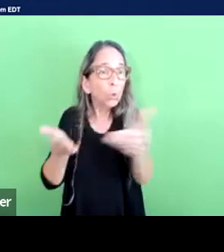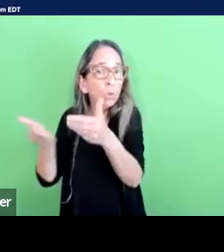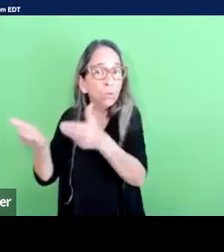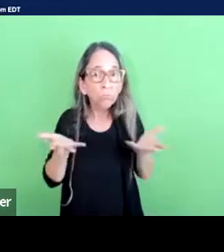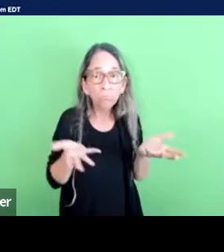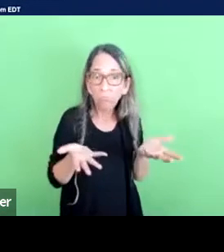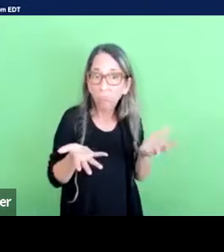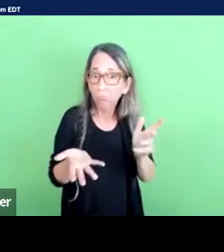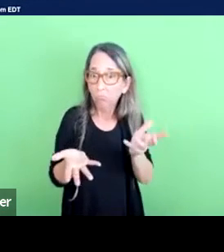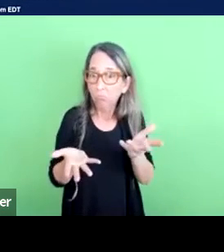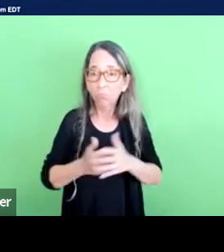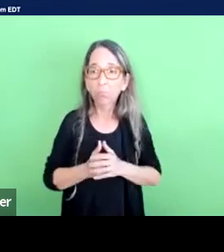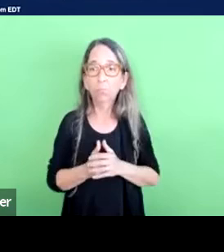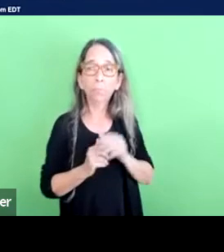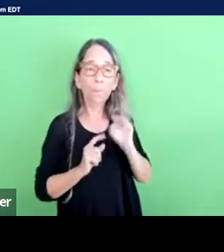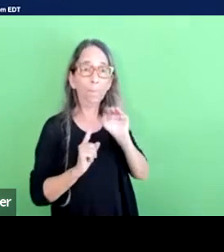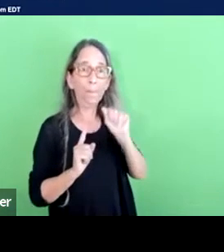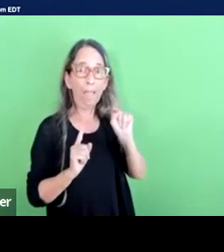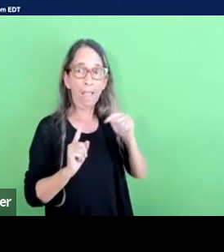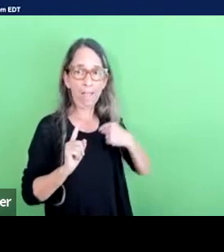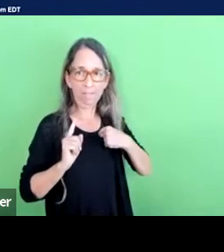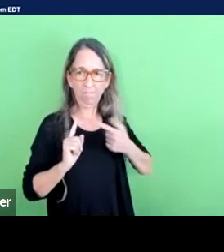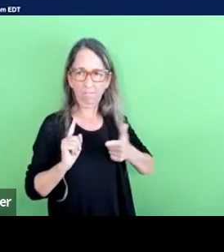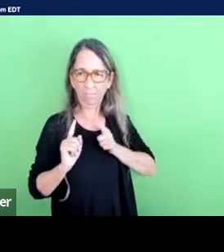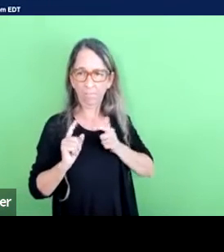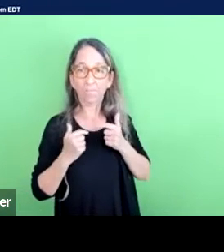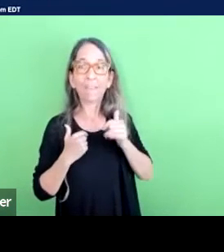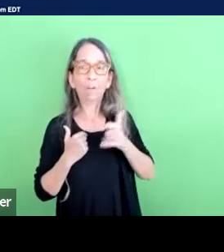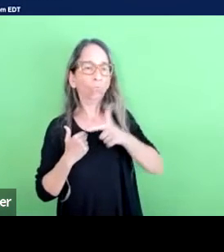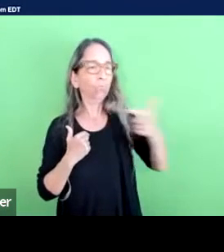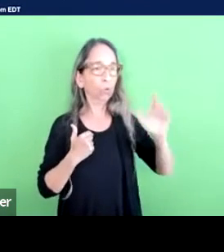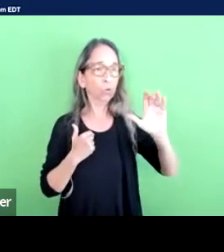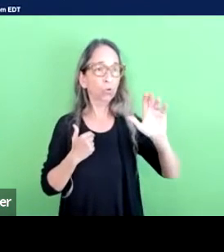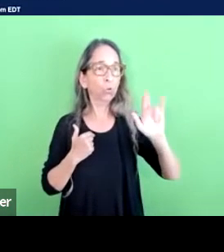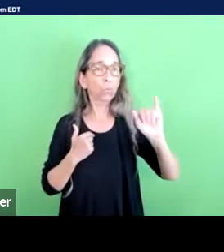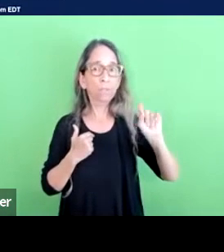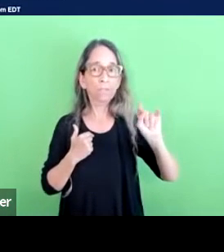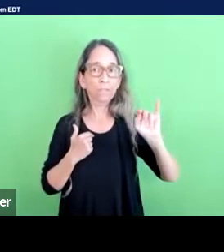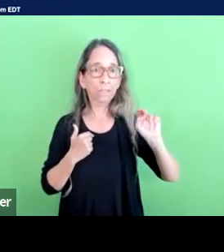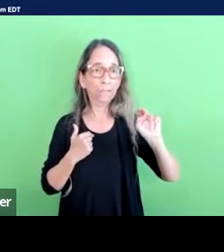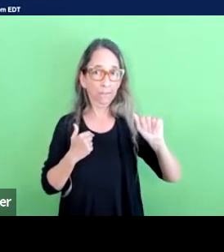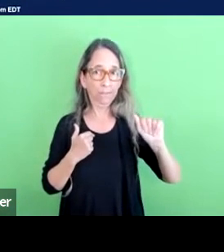So next would be Christine. Could you elaborate on some of the background work that you do?